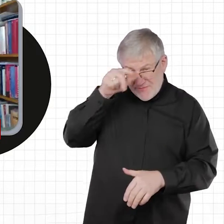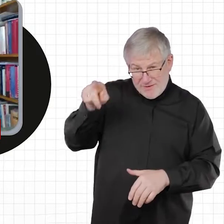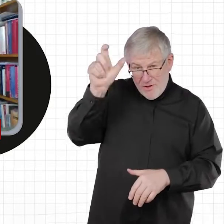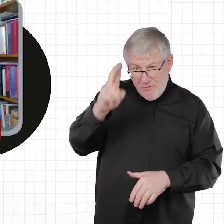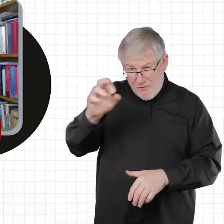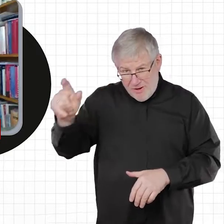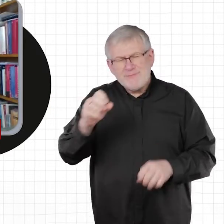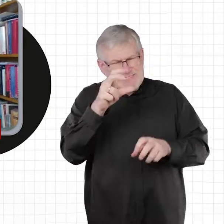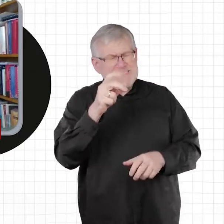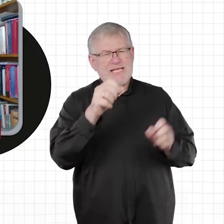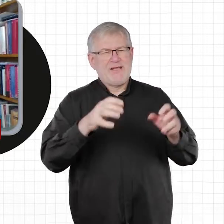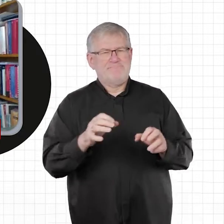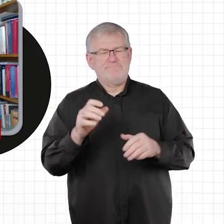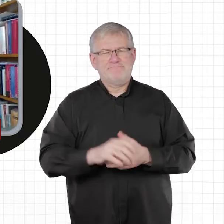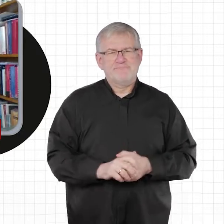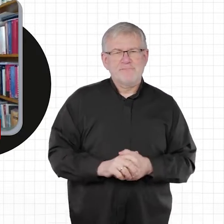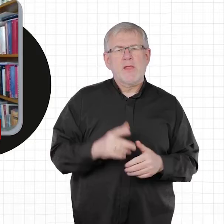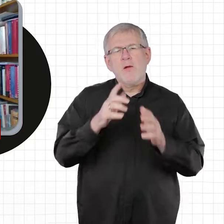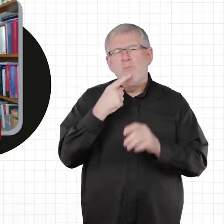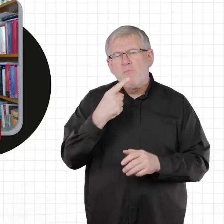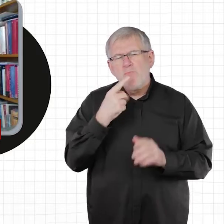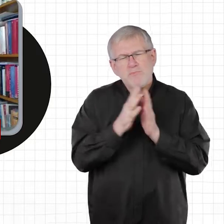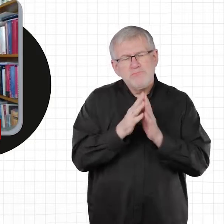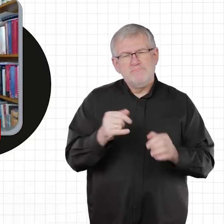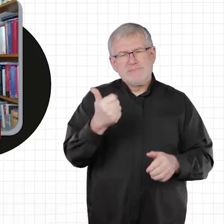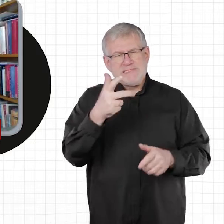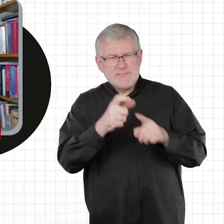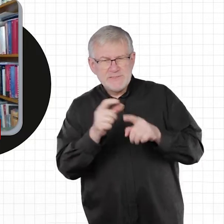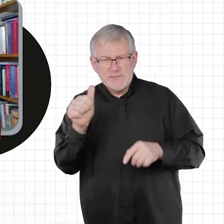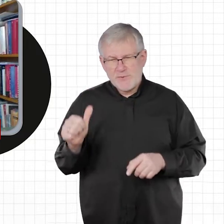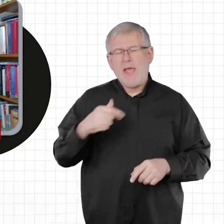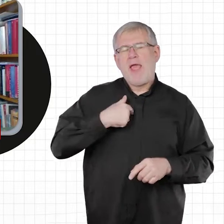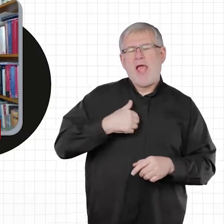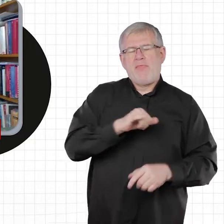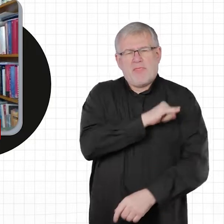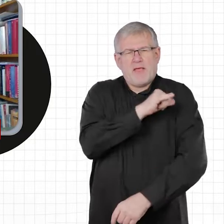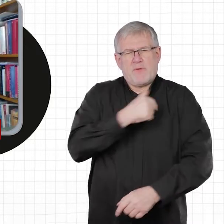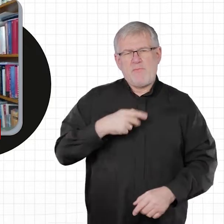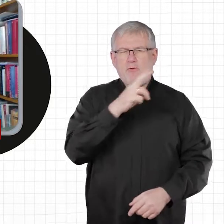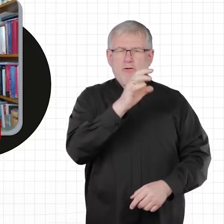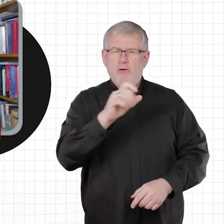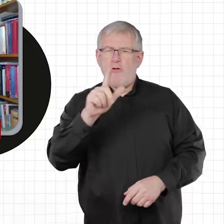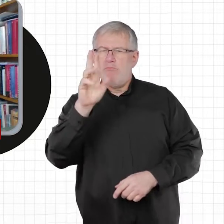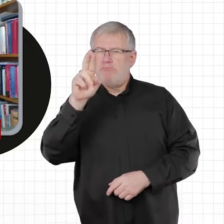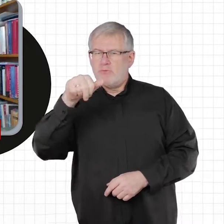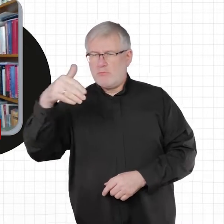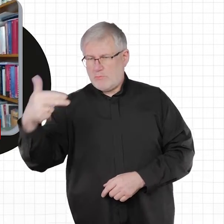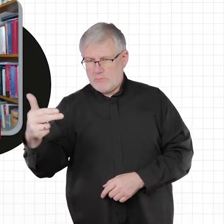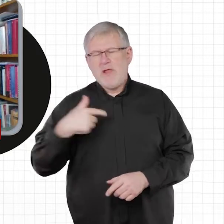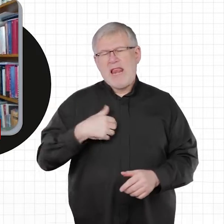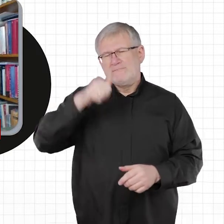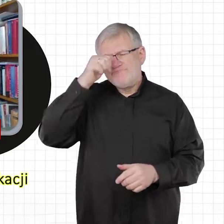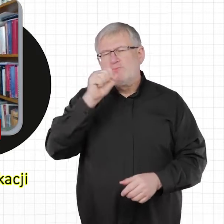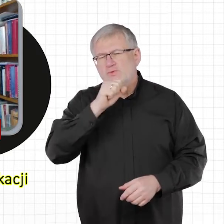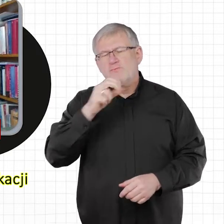course. Yes. Okay, so could you tell us more? Yes, my name is Kolbrún, but I always use the name